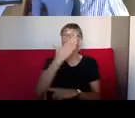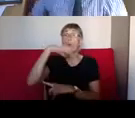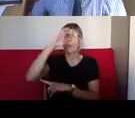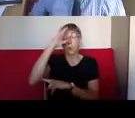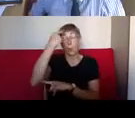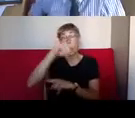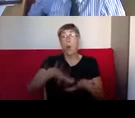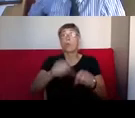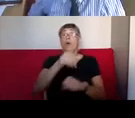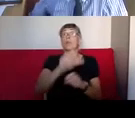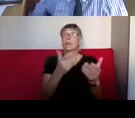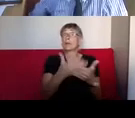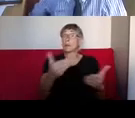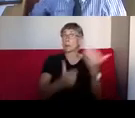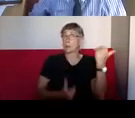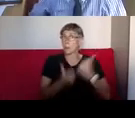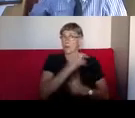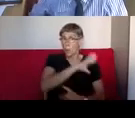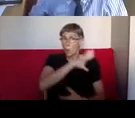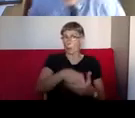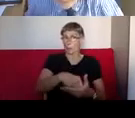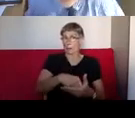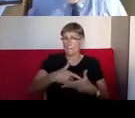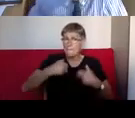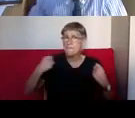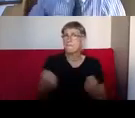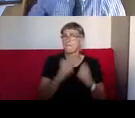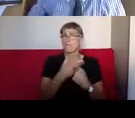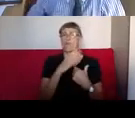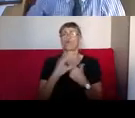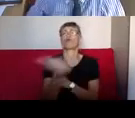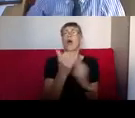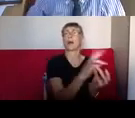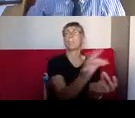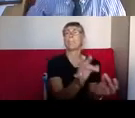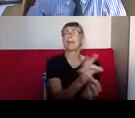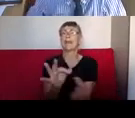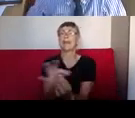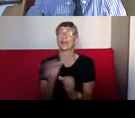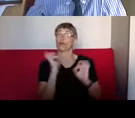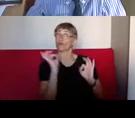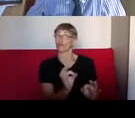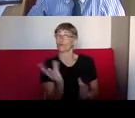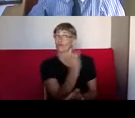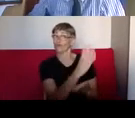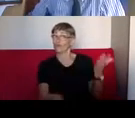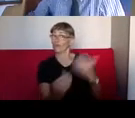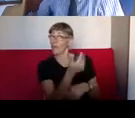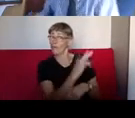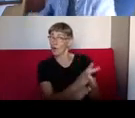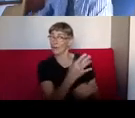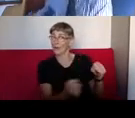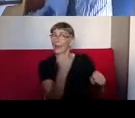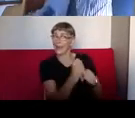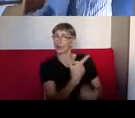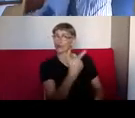after that directly from our French colleagues, as they do EDU since quite a long time. If I